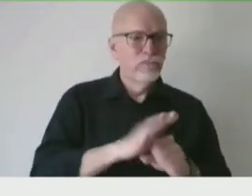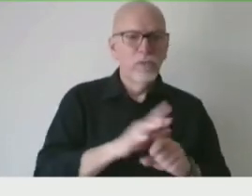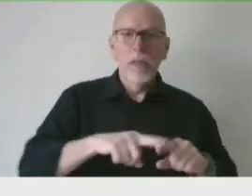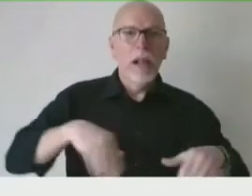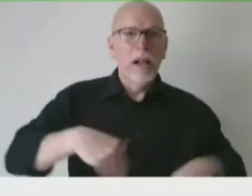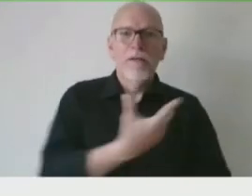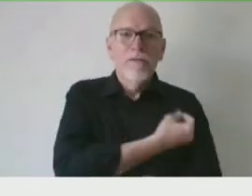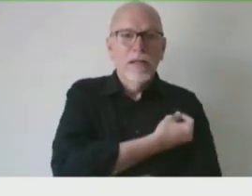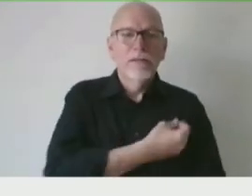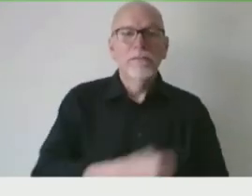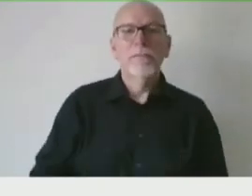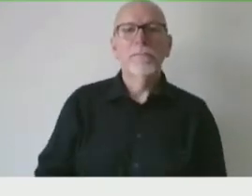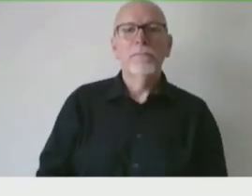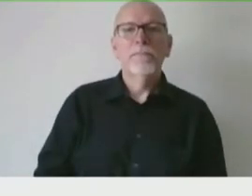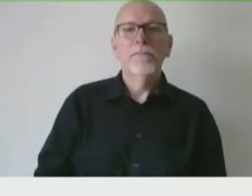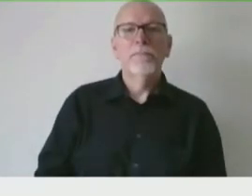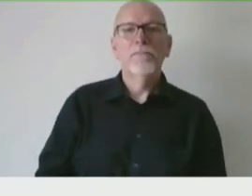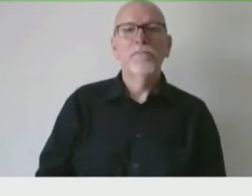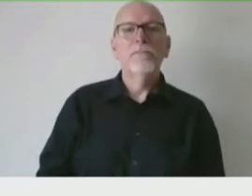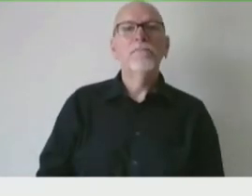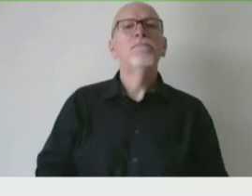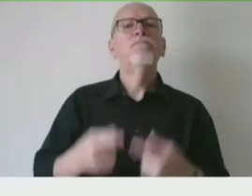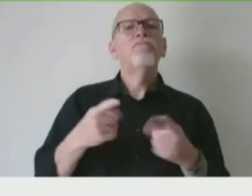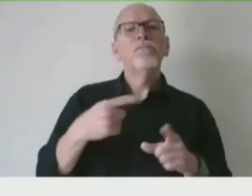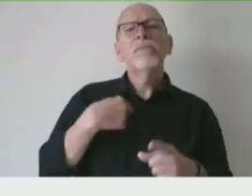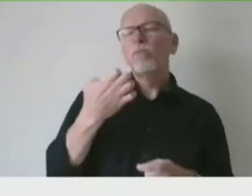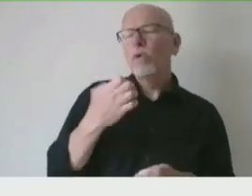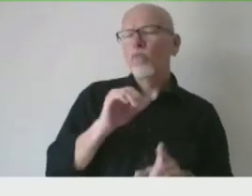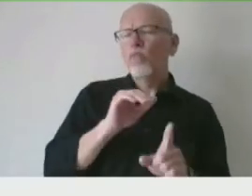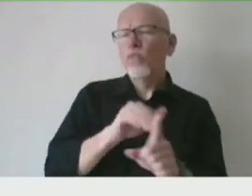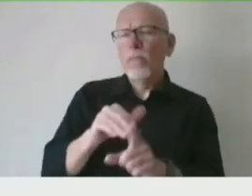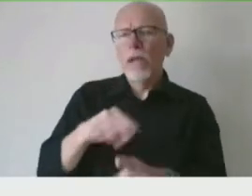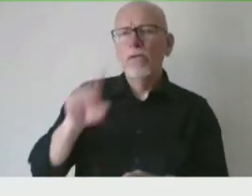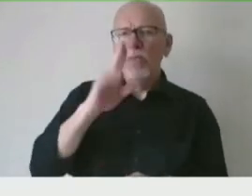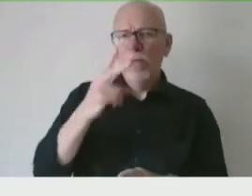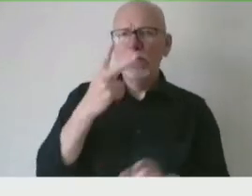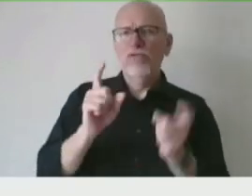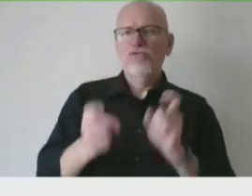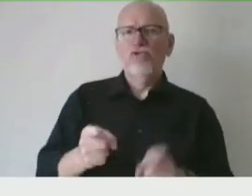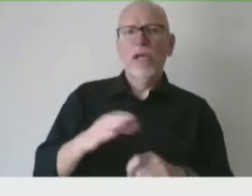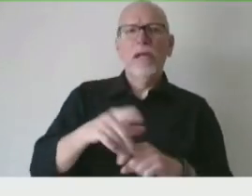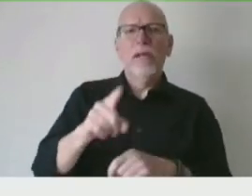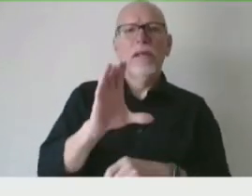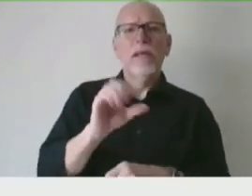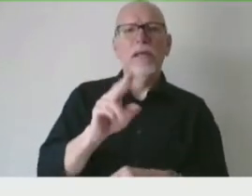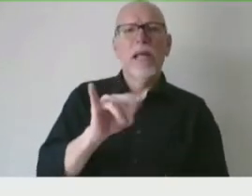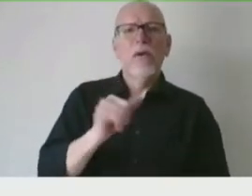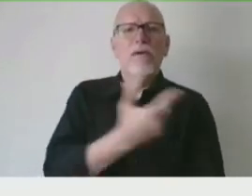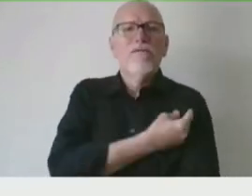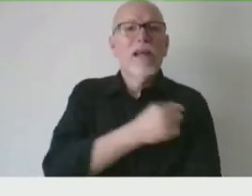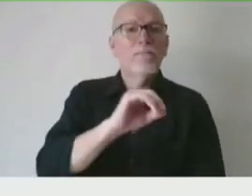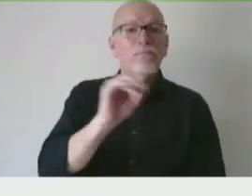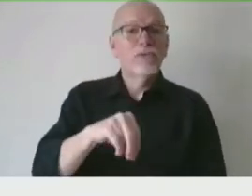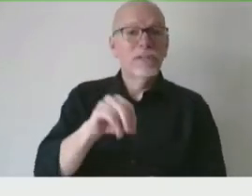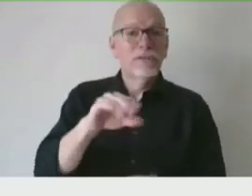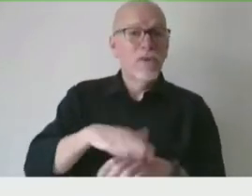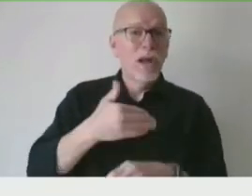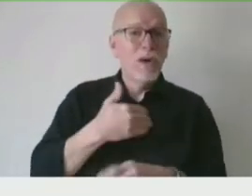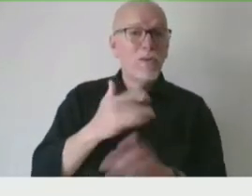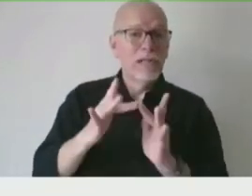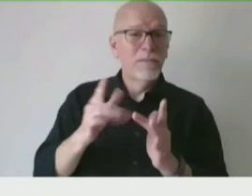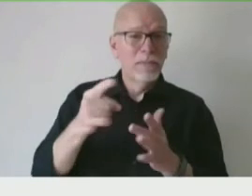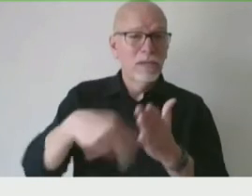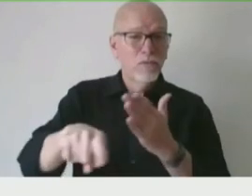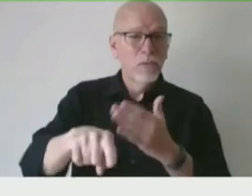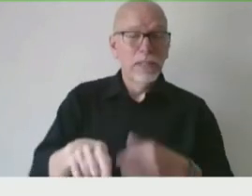vaccinated. Finally, I want to remind you that you will be seeing changes to the county vaccination rates on our dashboard next week. These changes